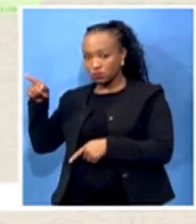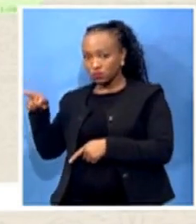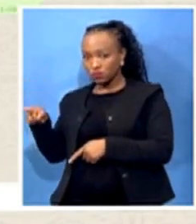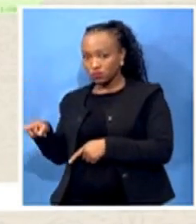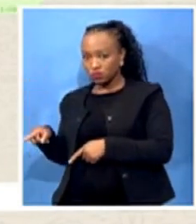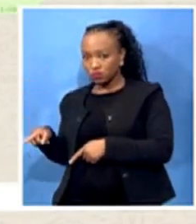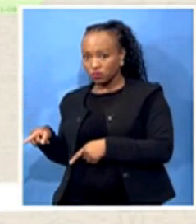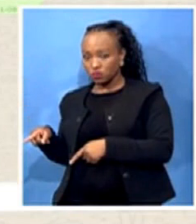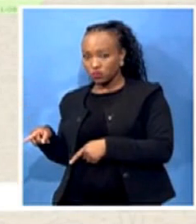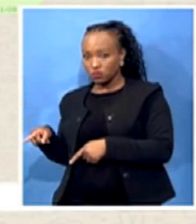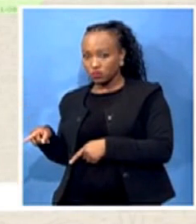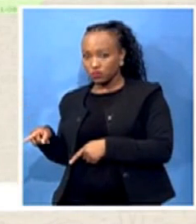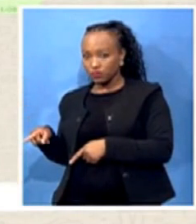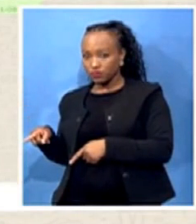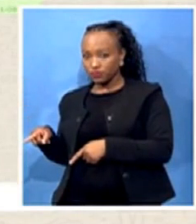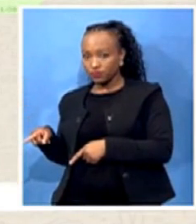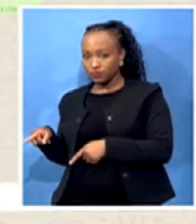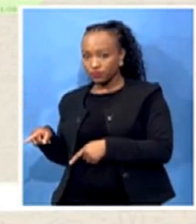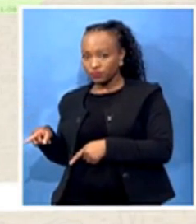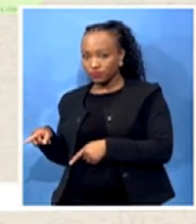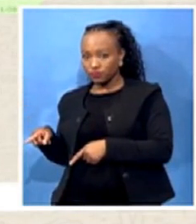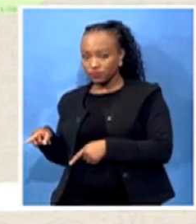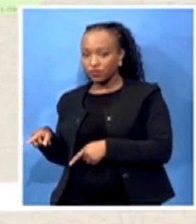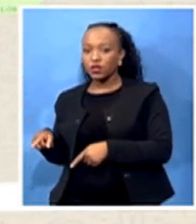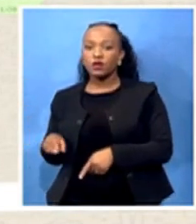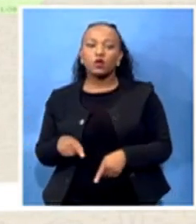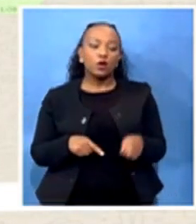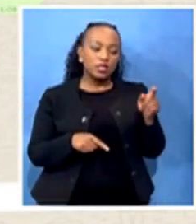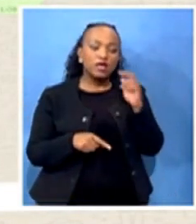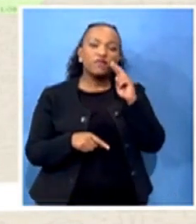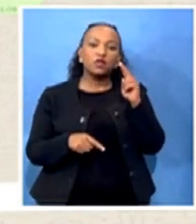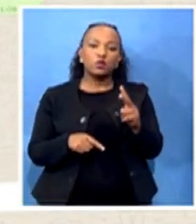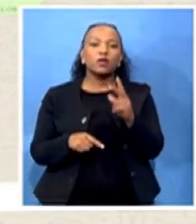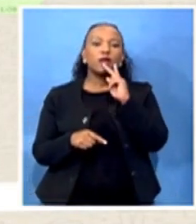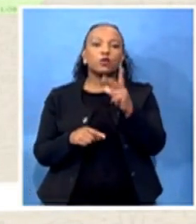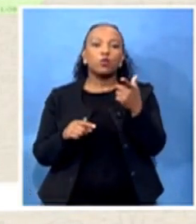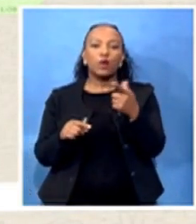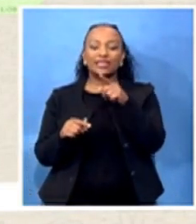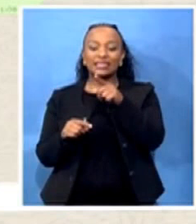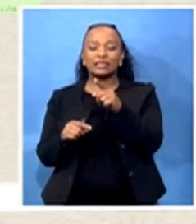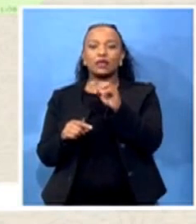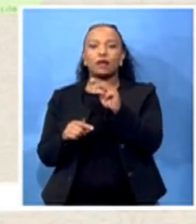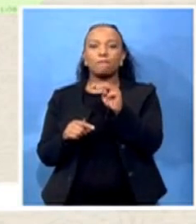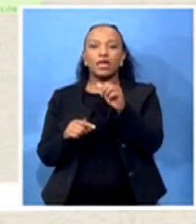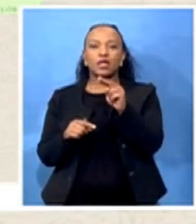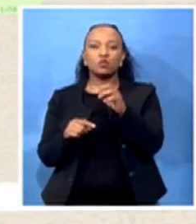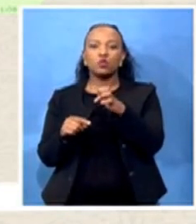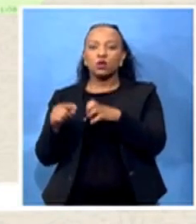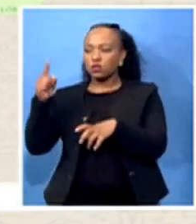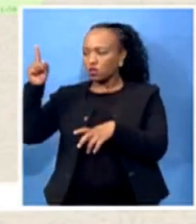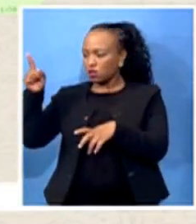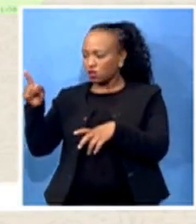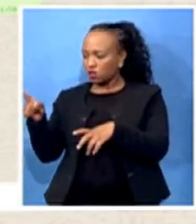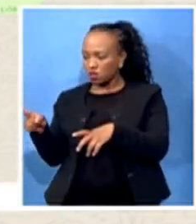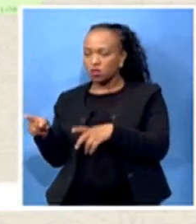their screen now, it's the main menu, which they can use to just learn how to use the bot. Okay, so there